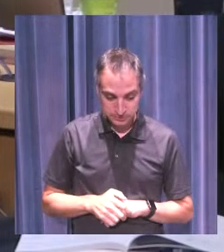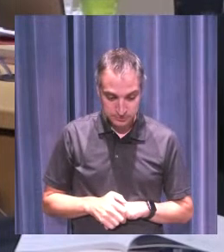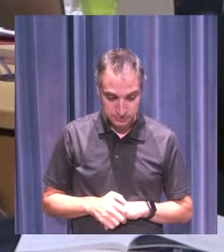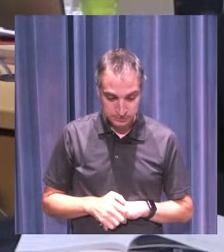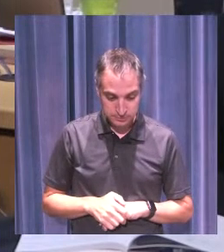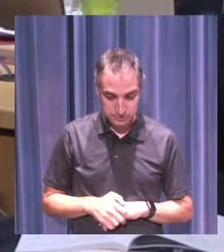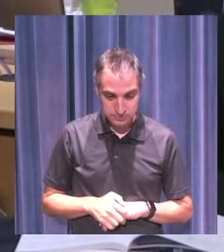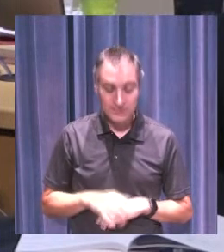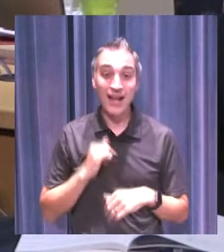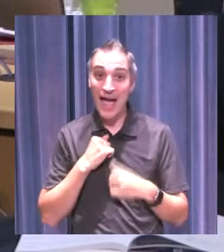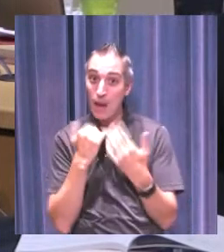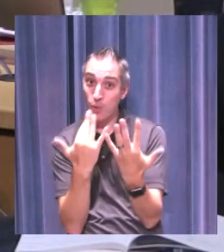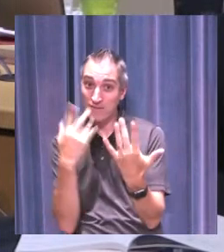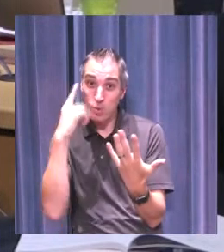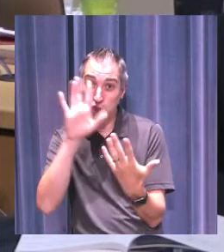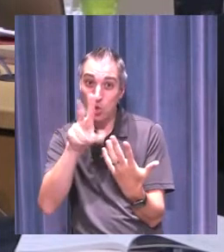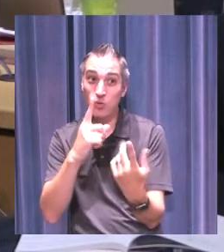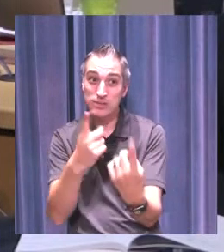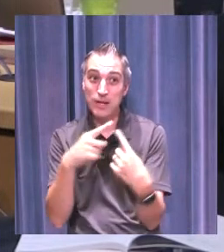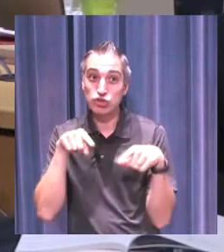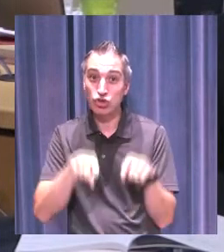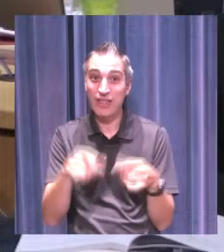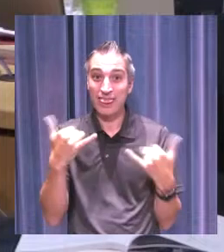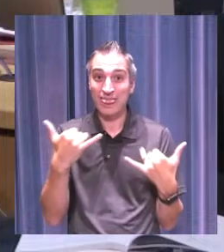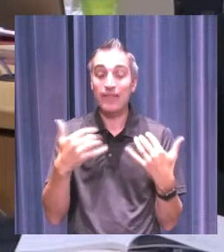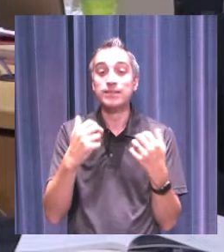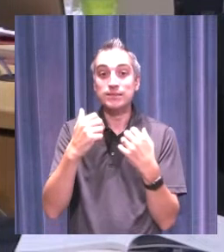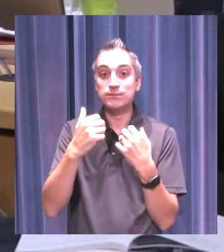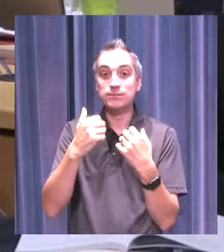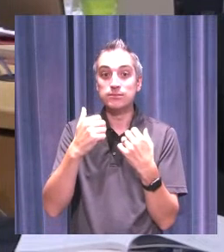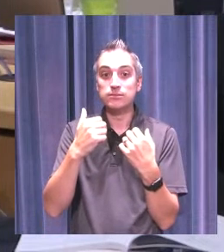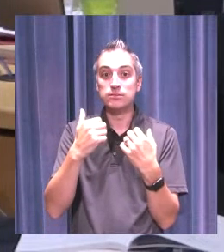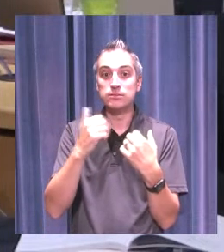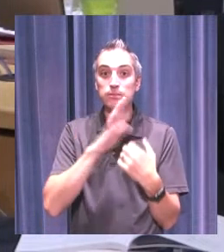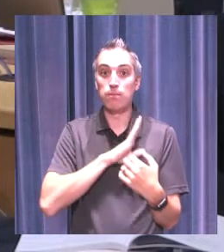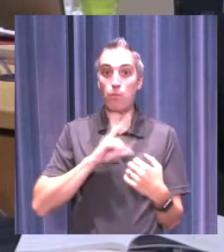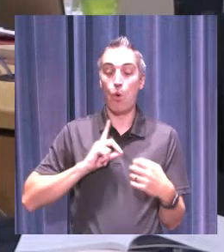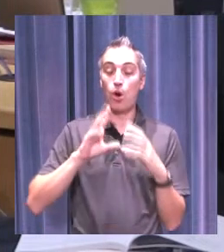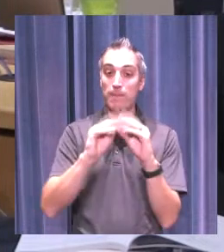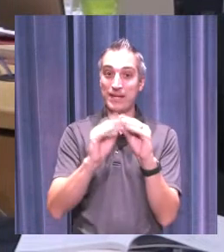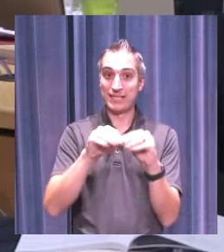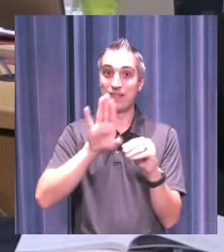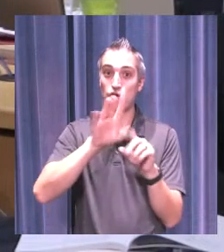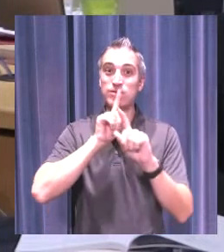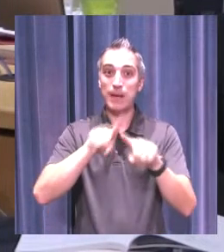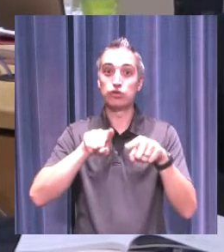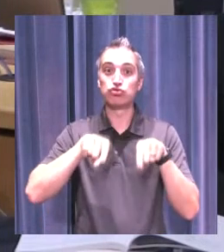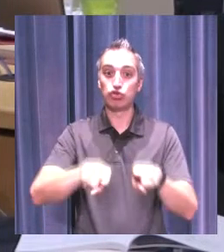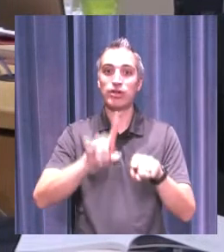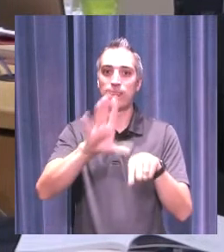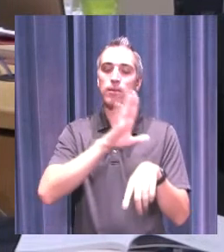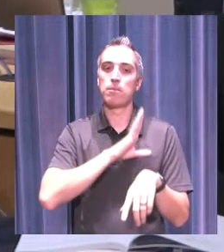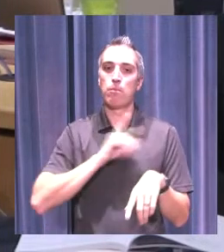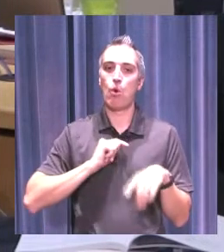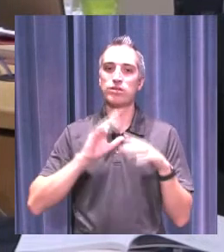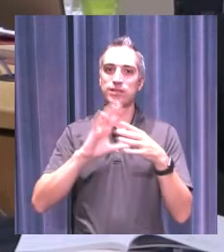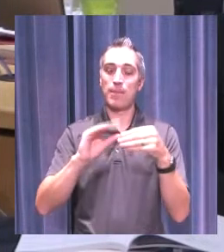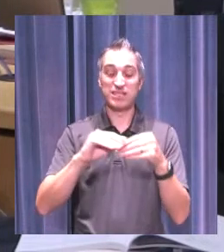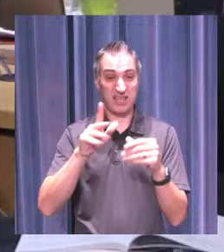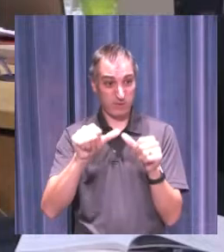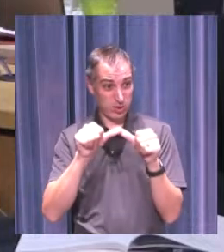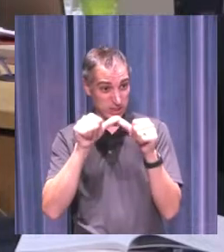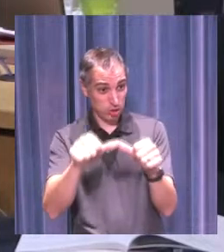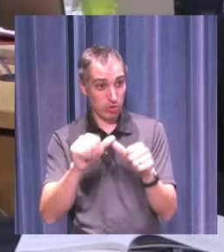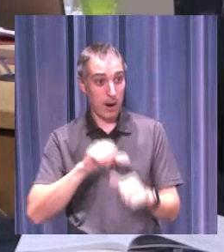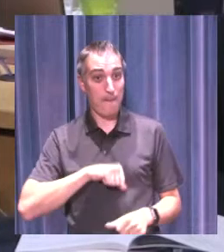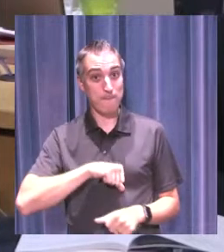await your response to the question during this evening's meeting's comments from the board segment. Furthermore, I'd love to know if you would continue to describe yourself as a